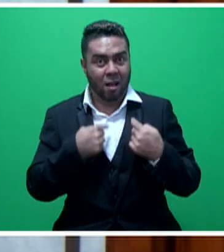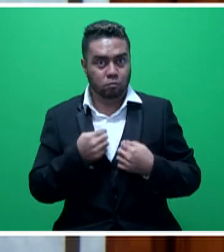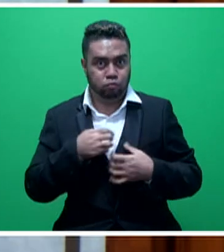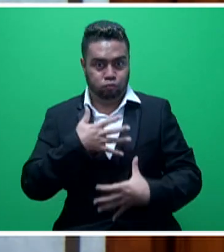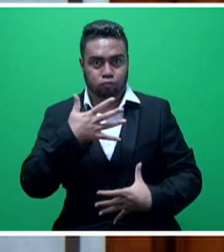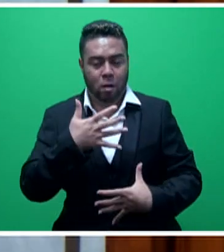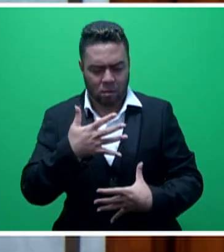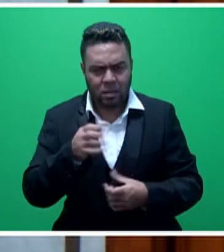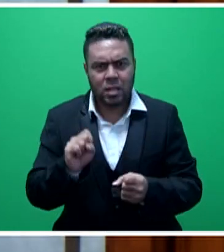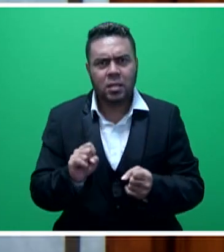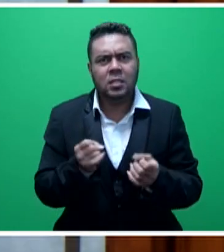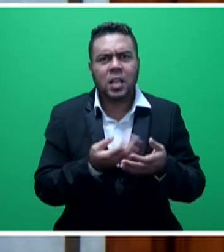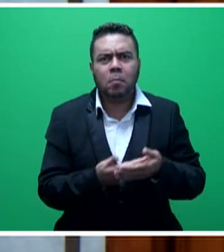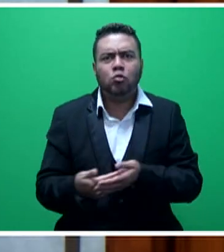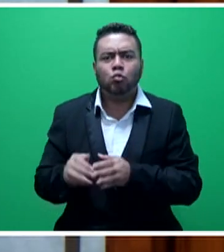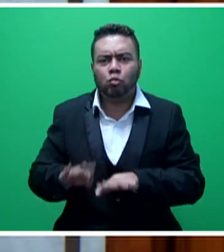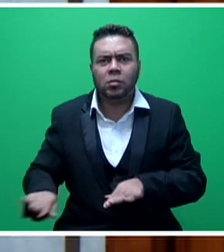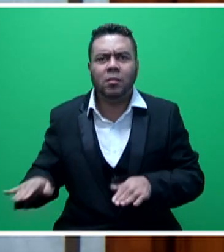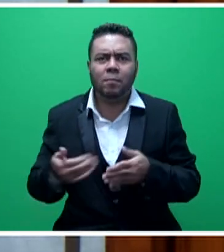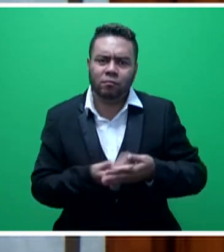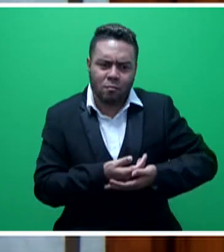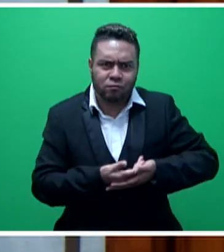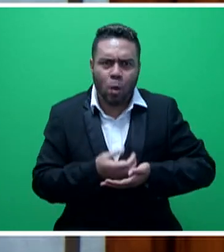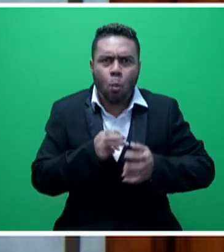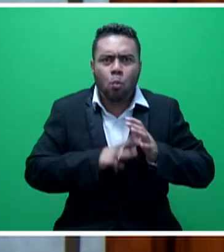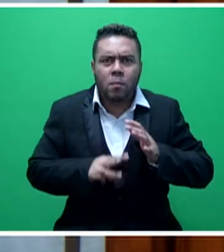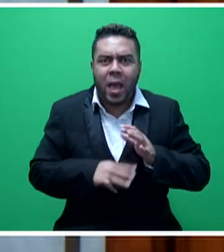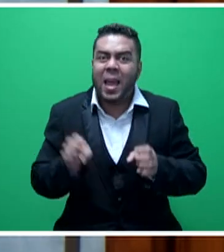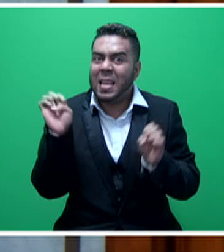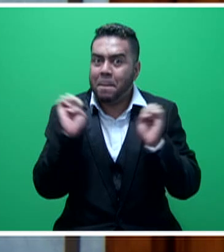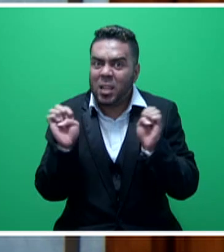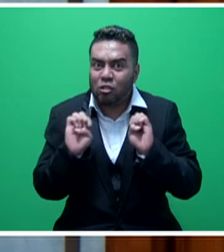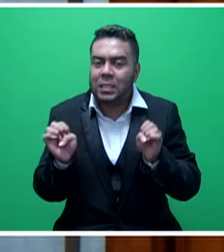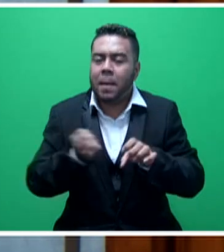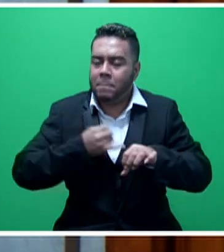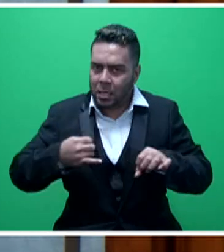neonatology, pediatric cardiology, and emergency medicine.